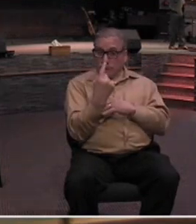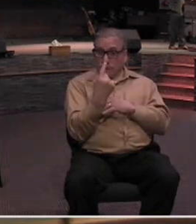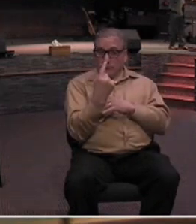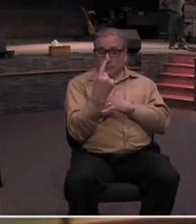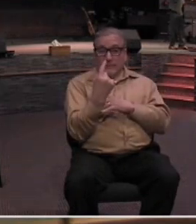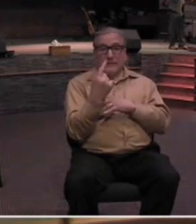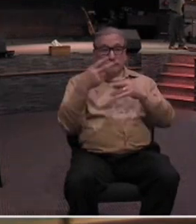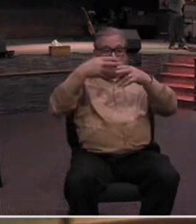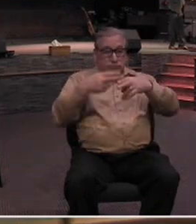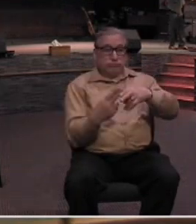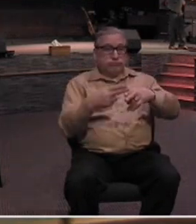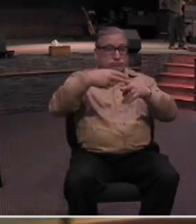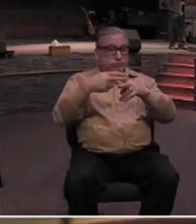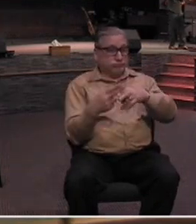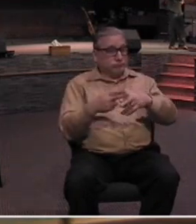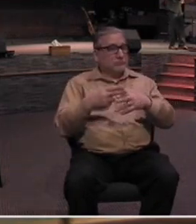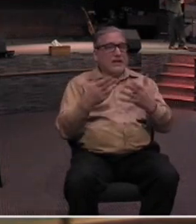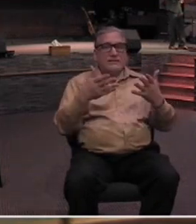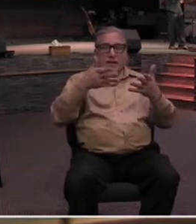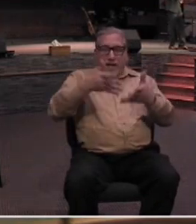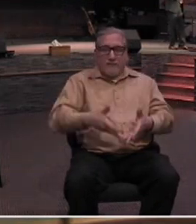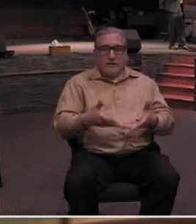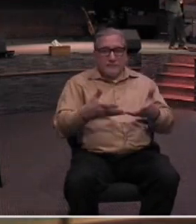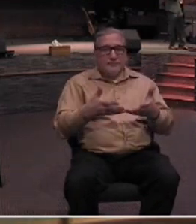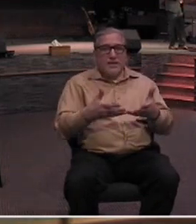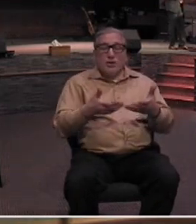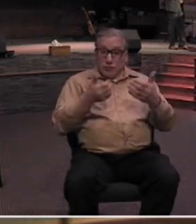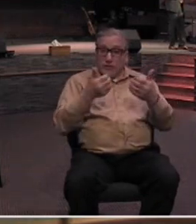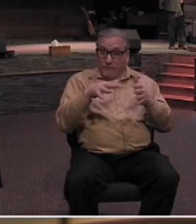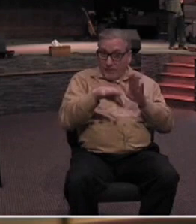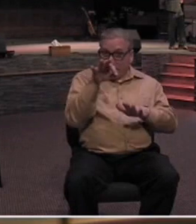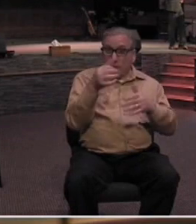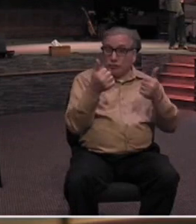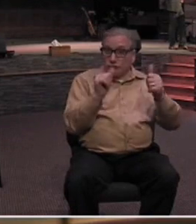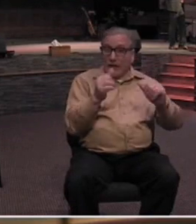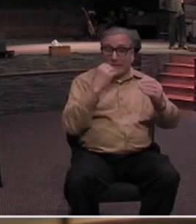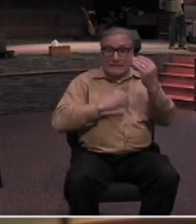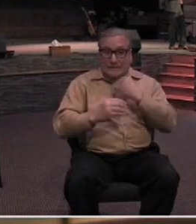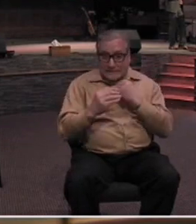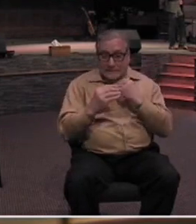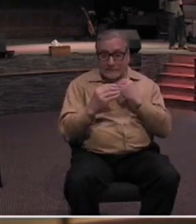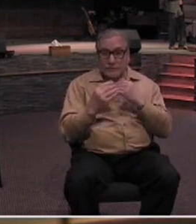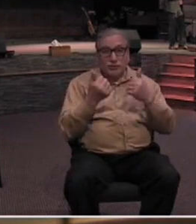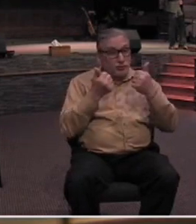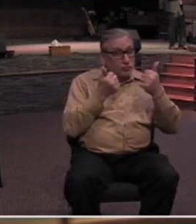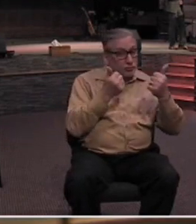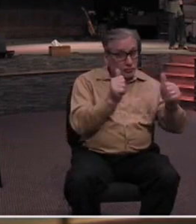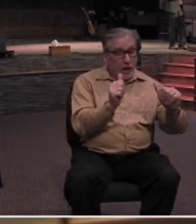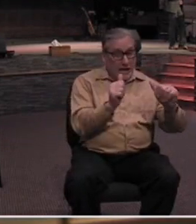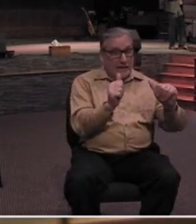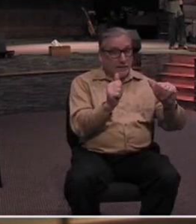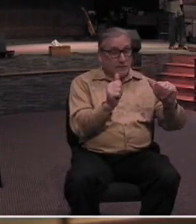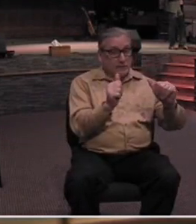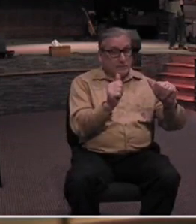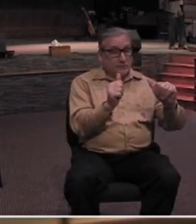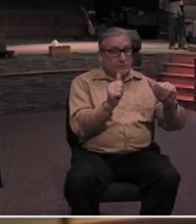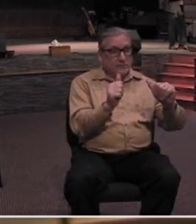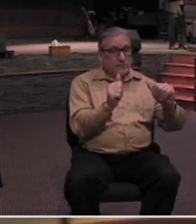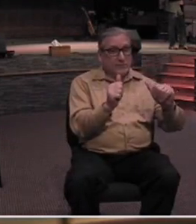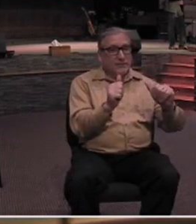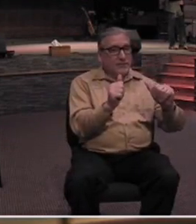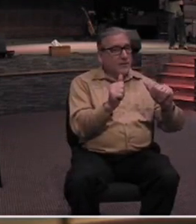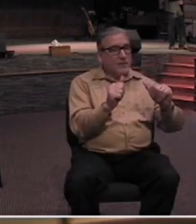literally. You can find it and try to devour it. The key word is try. At